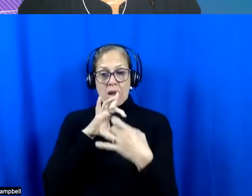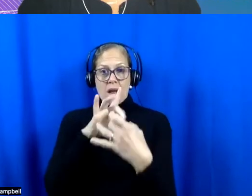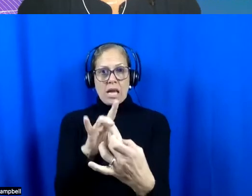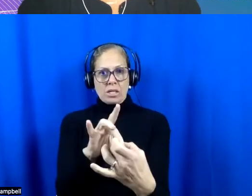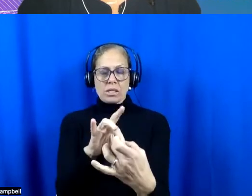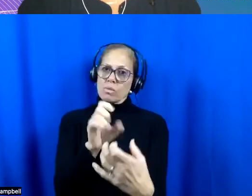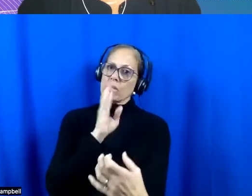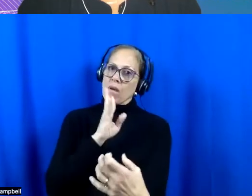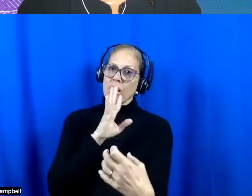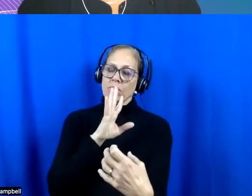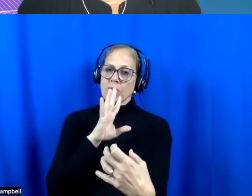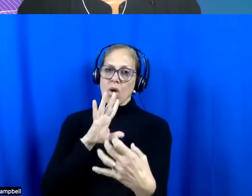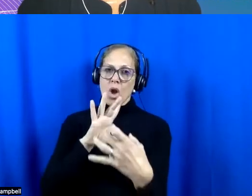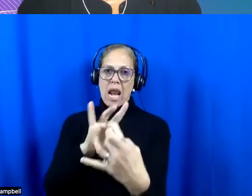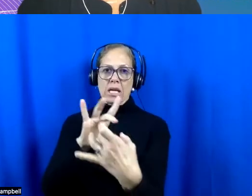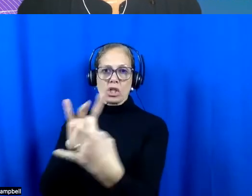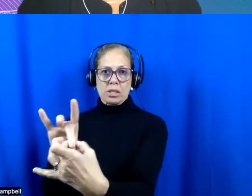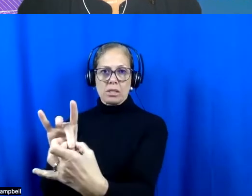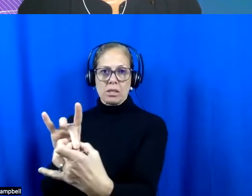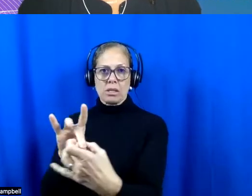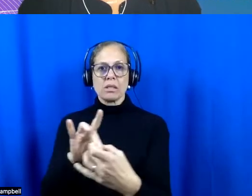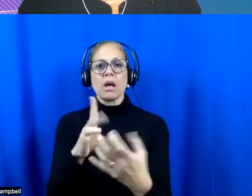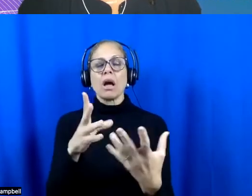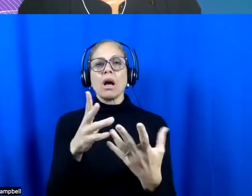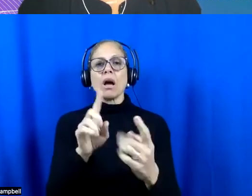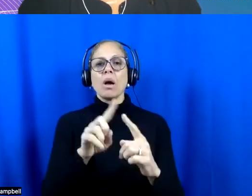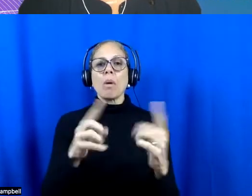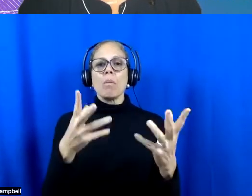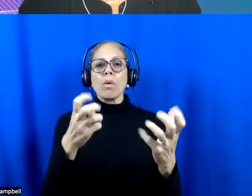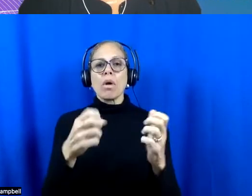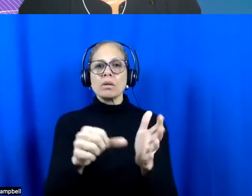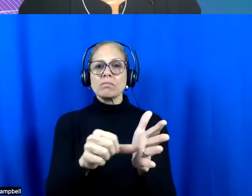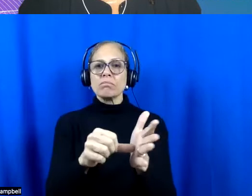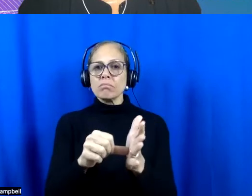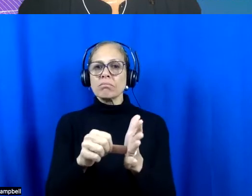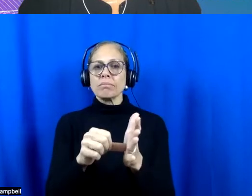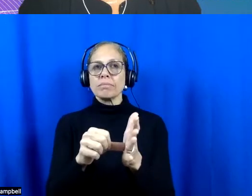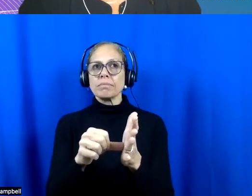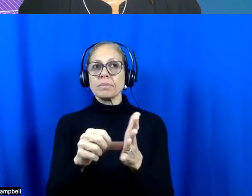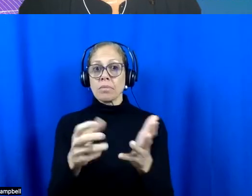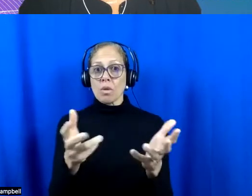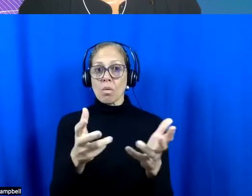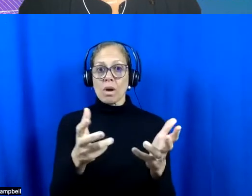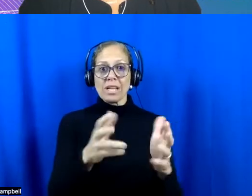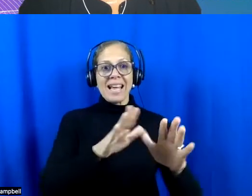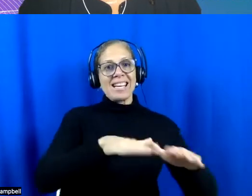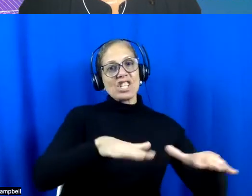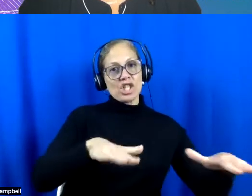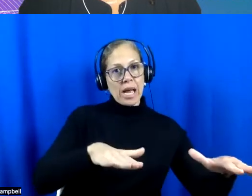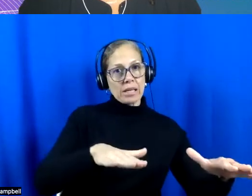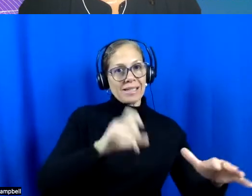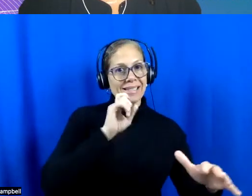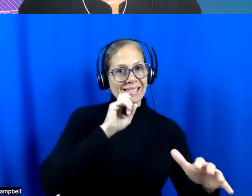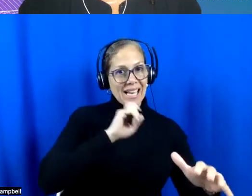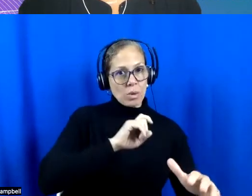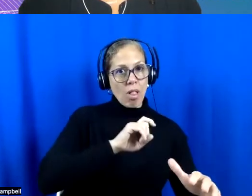but was to sort of highlight the connections between child sexual abuse and campus sexual